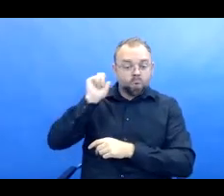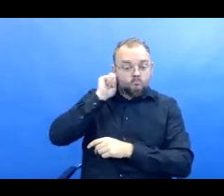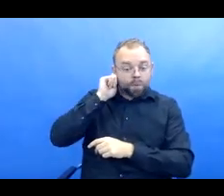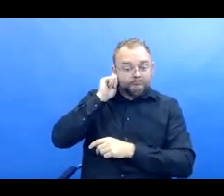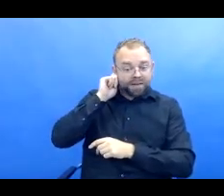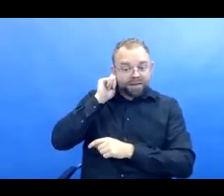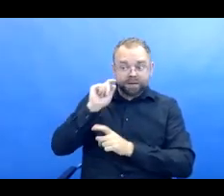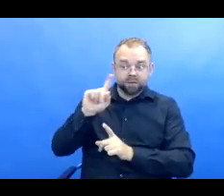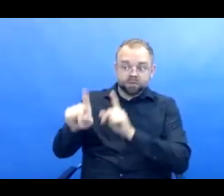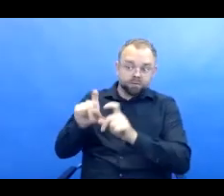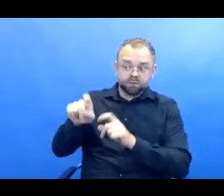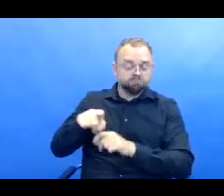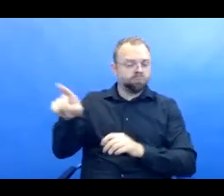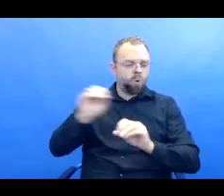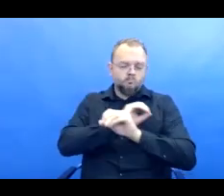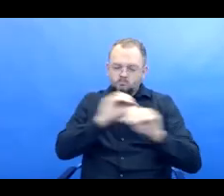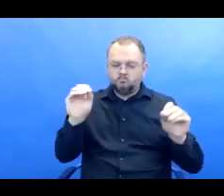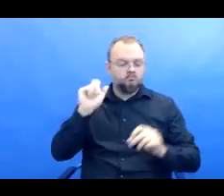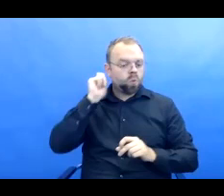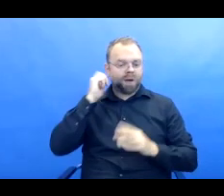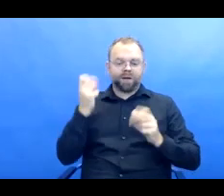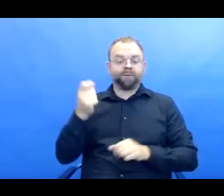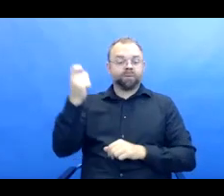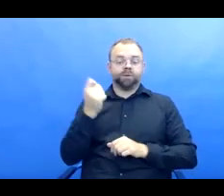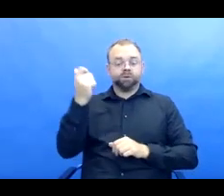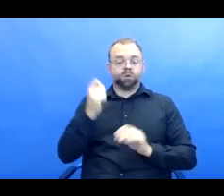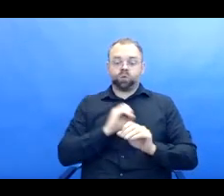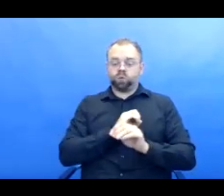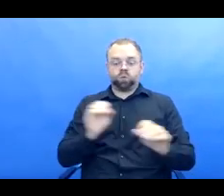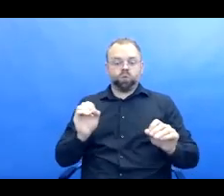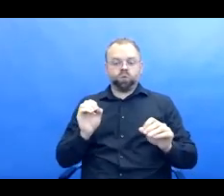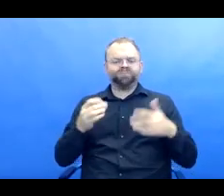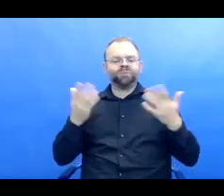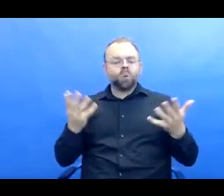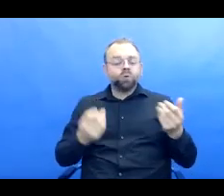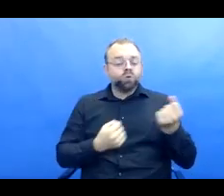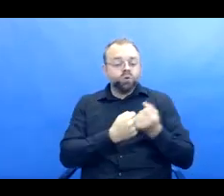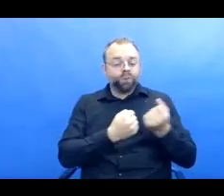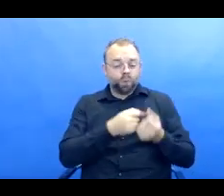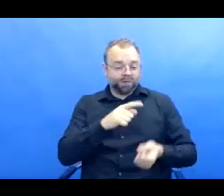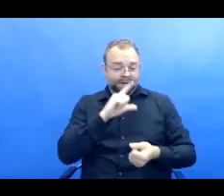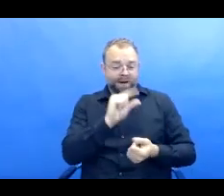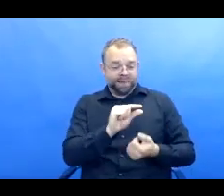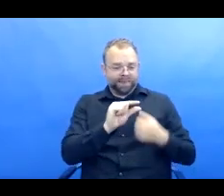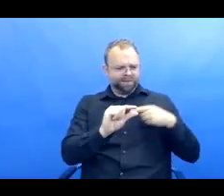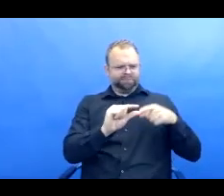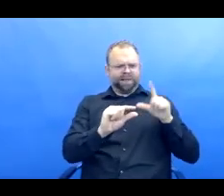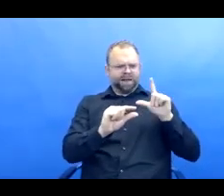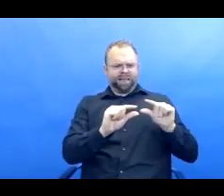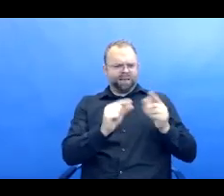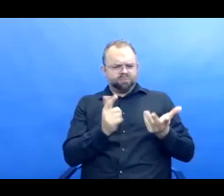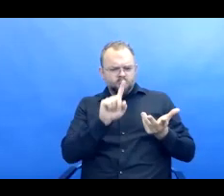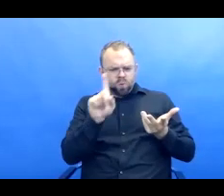the pre-existing barriers on the design of the scheme, which mandates access to only those who have more than